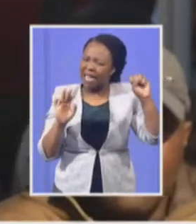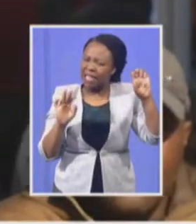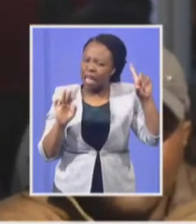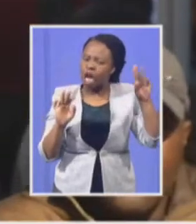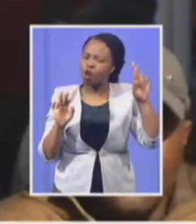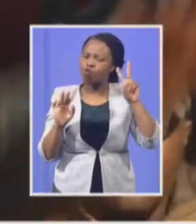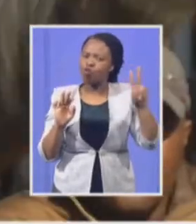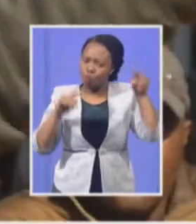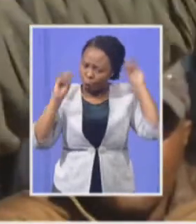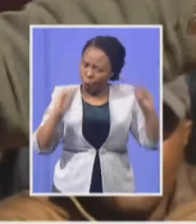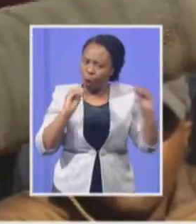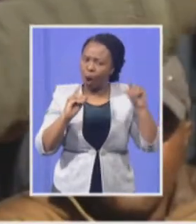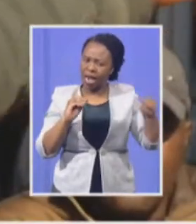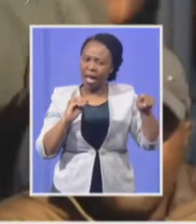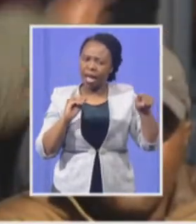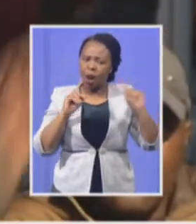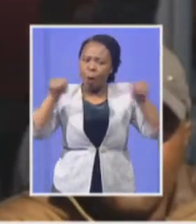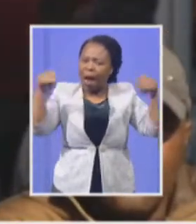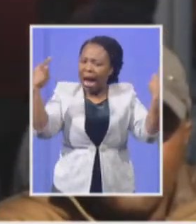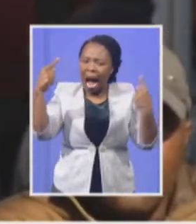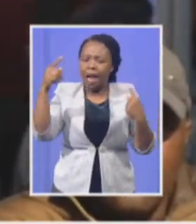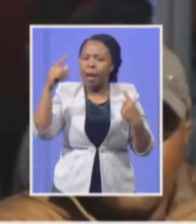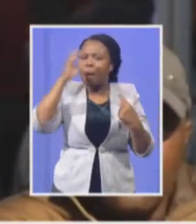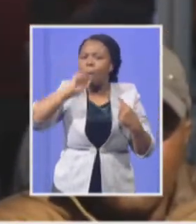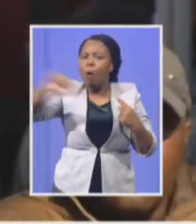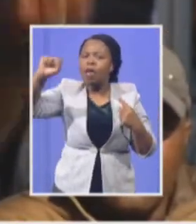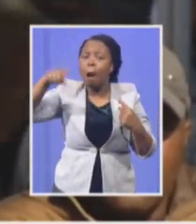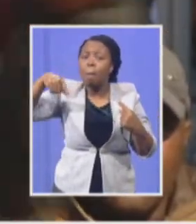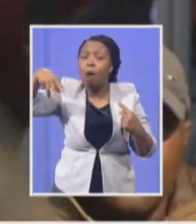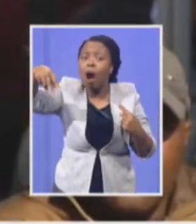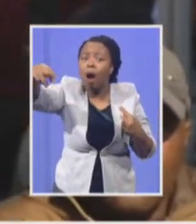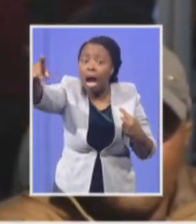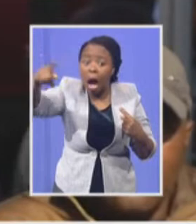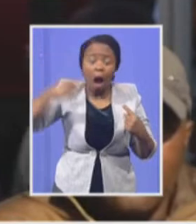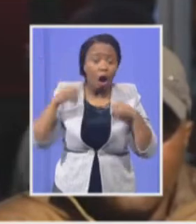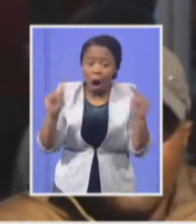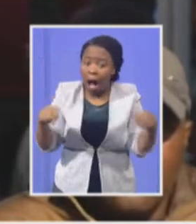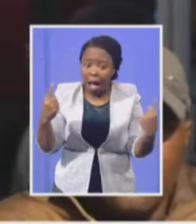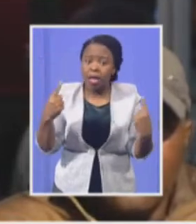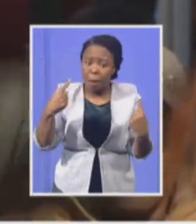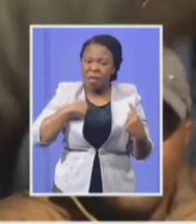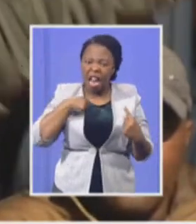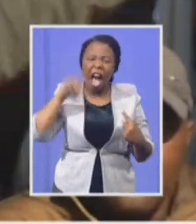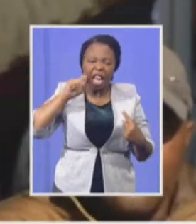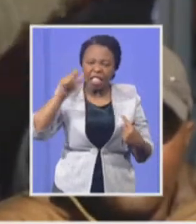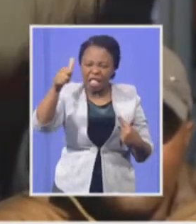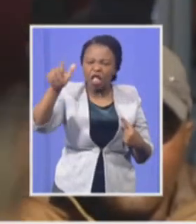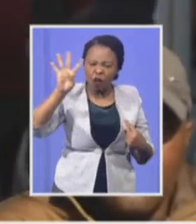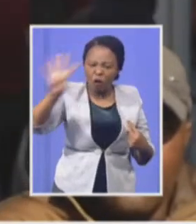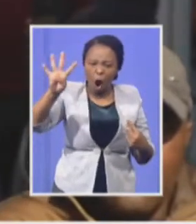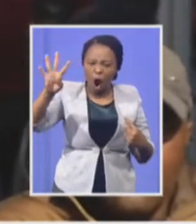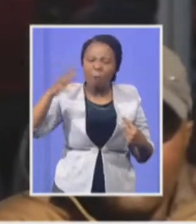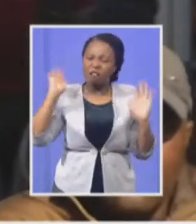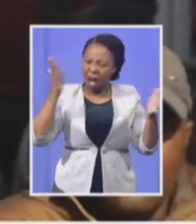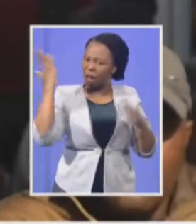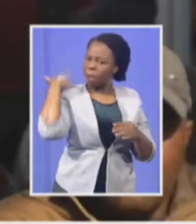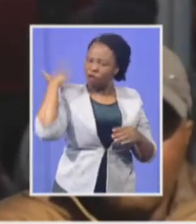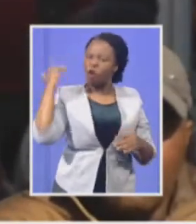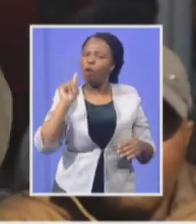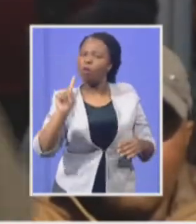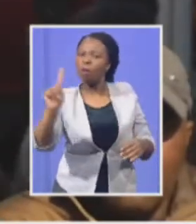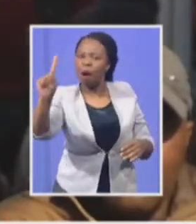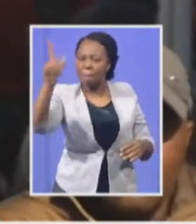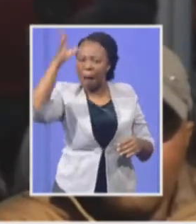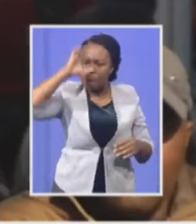maseru ha re sa ya maponya mo le ka maoto nna ke a woka ke na le 64 years ne ke woka ka mo ke ya maponya